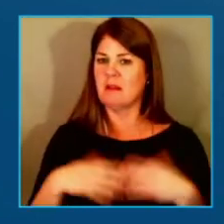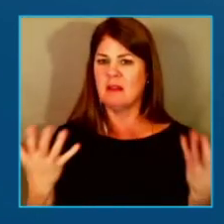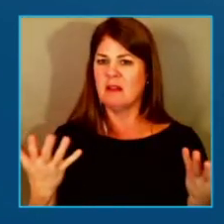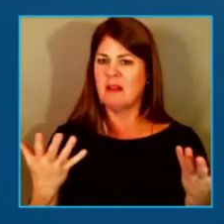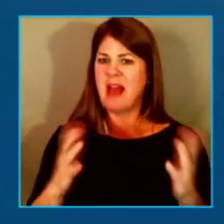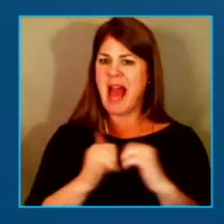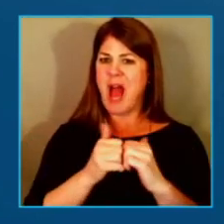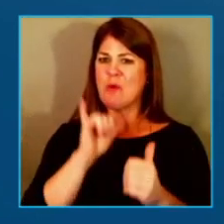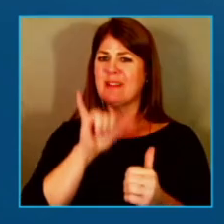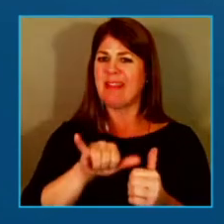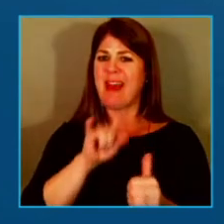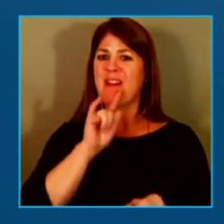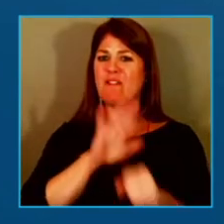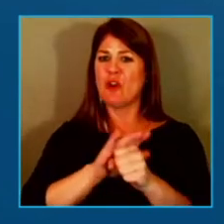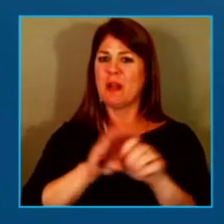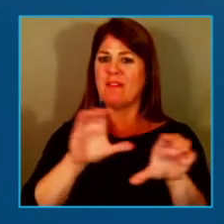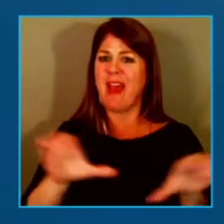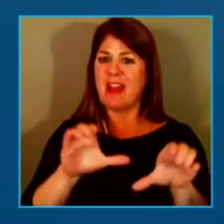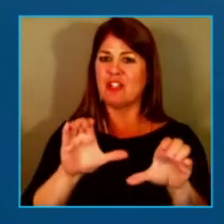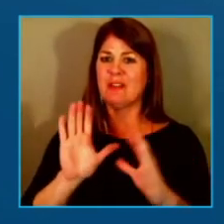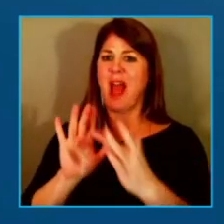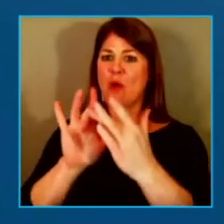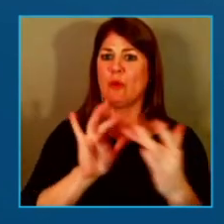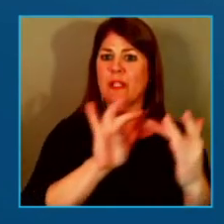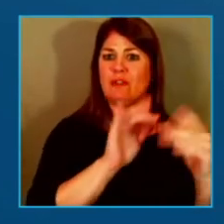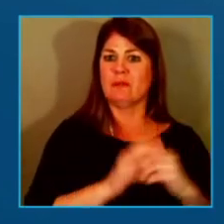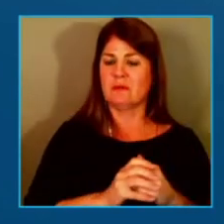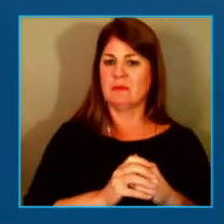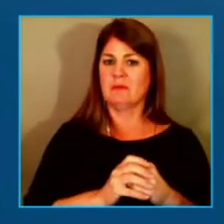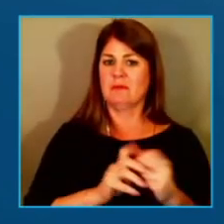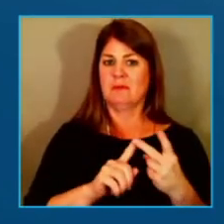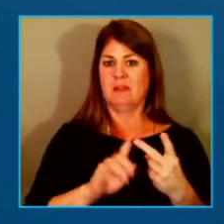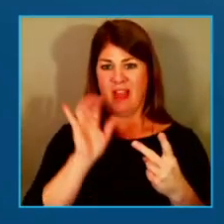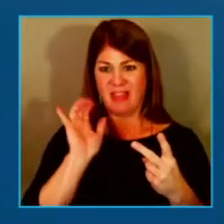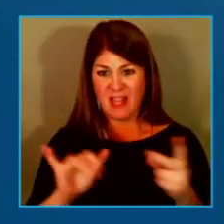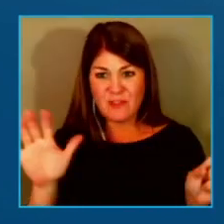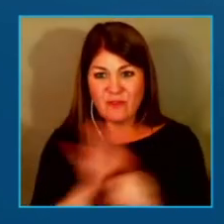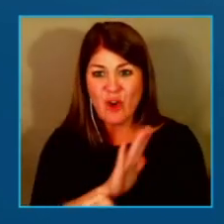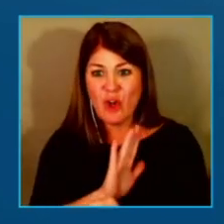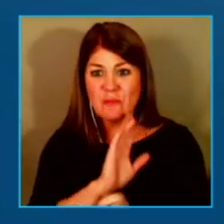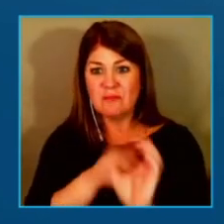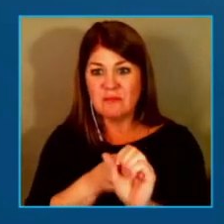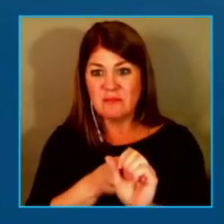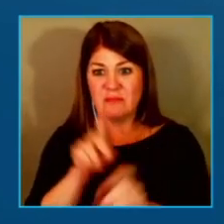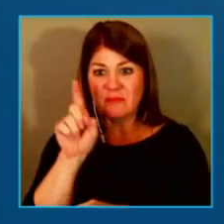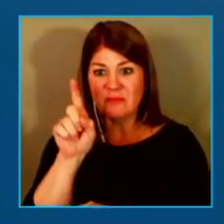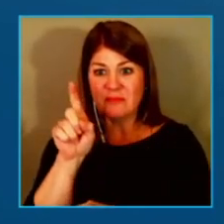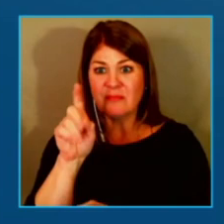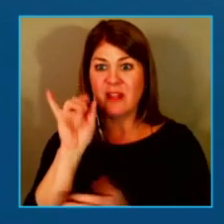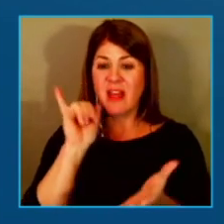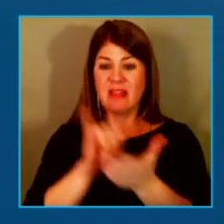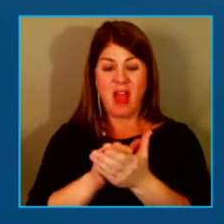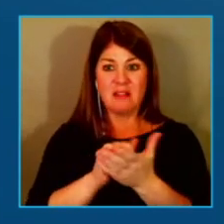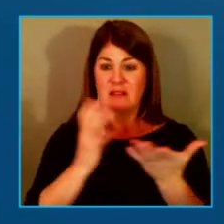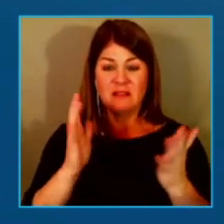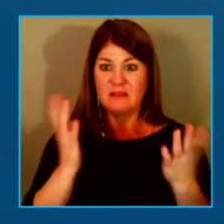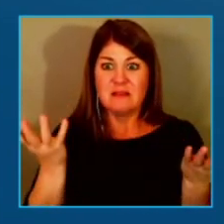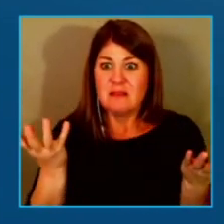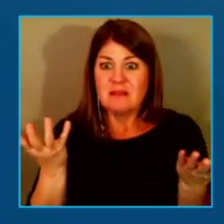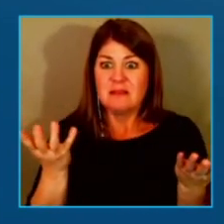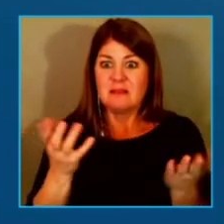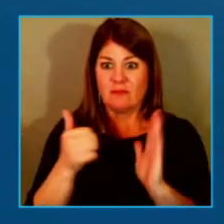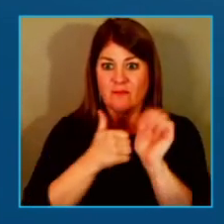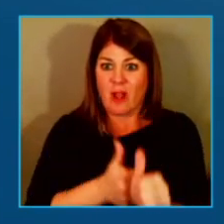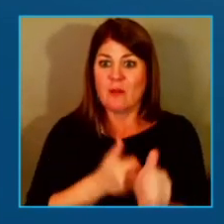action outreach? How's that for full participation? How's that for transparency? And I have this, in